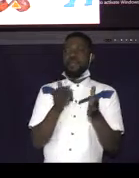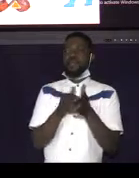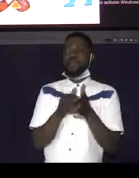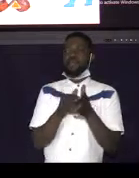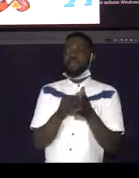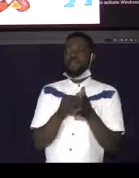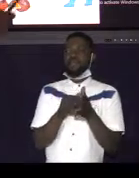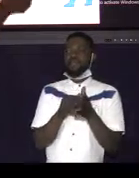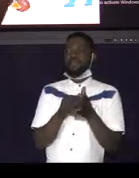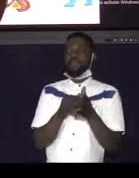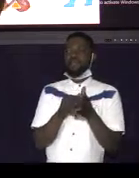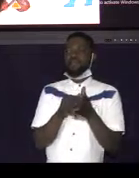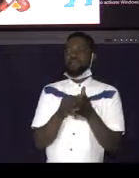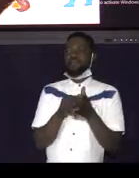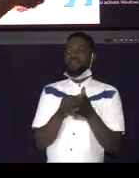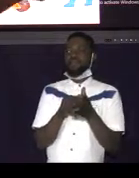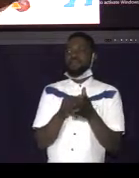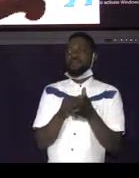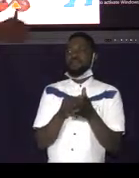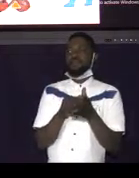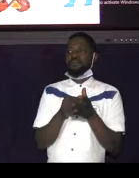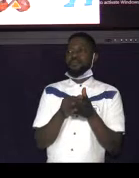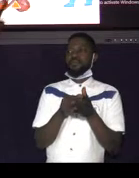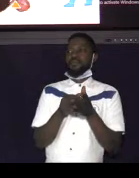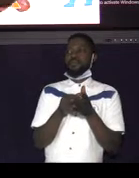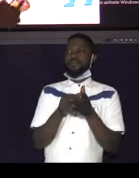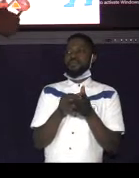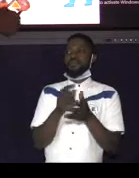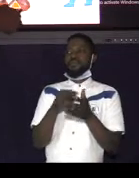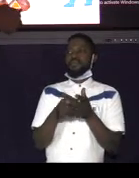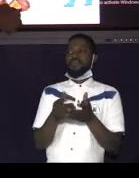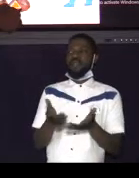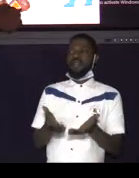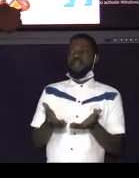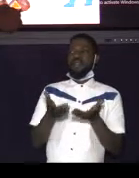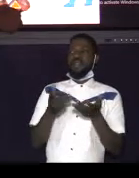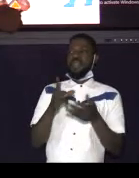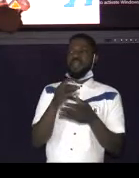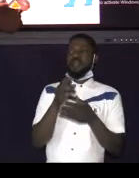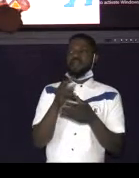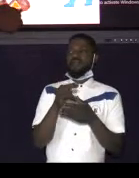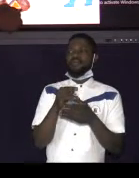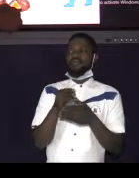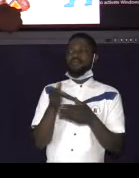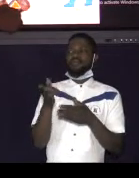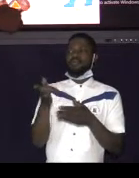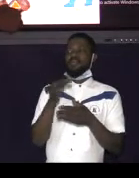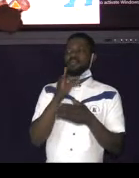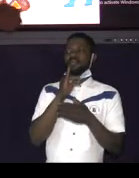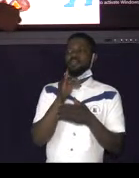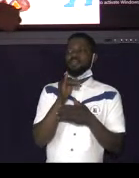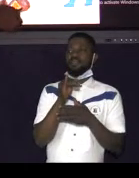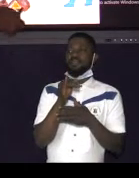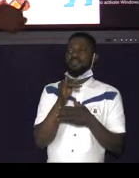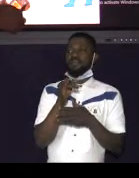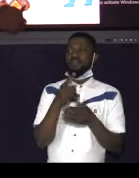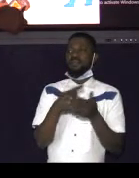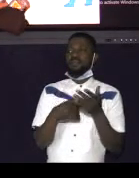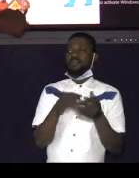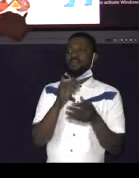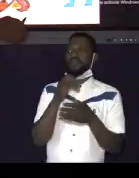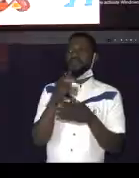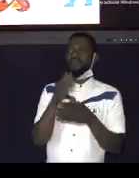Let's look at it here. We have this is a lever, and here is what? Who can tell me